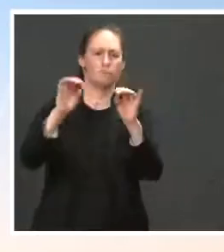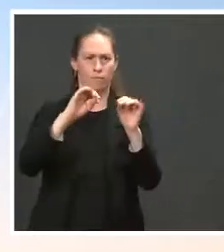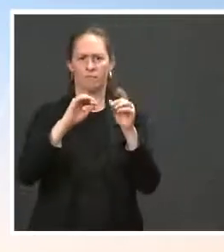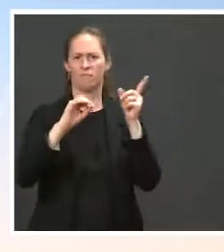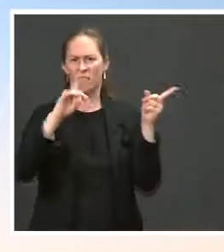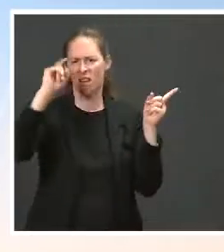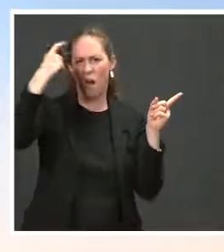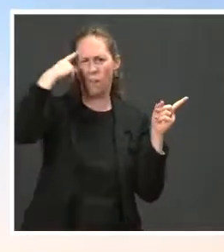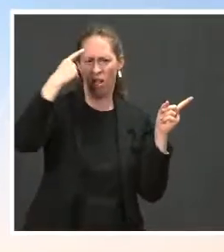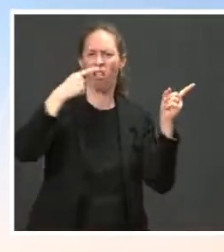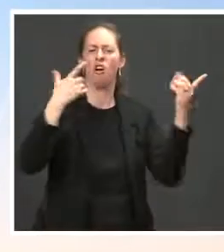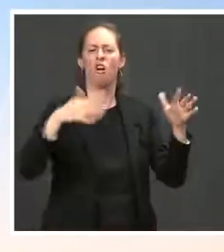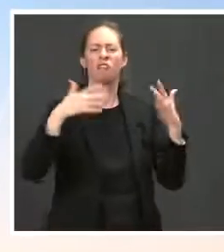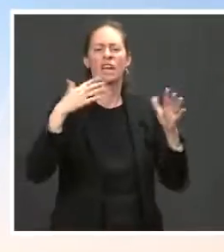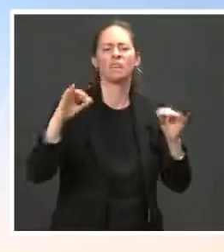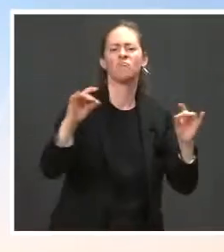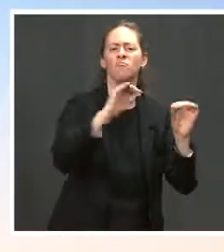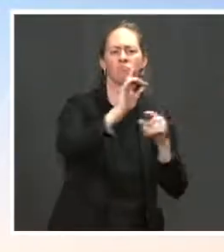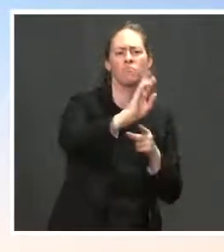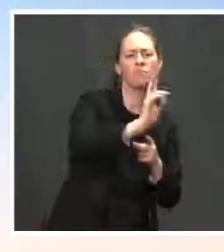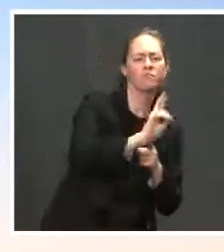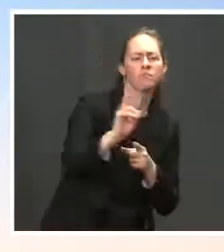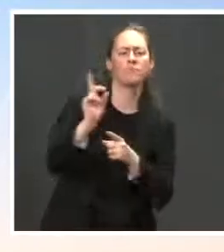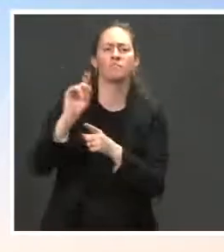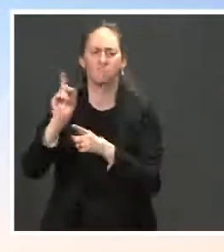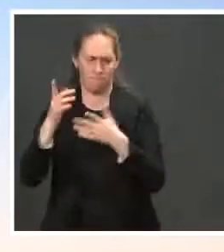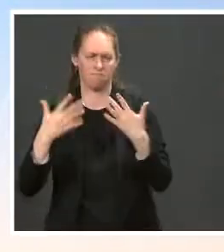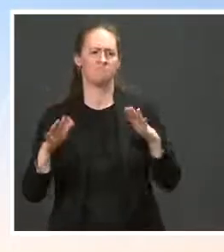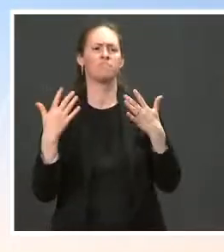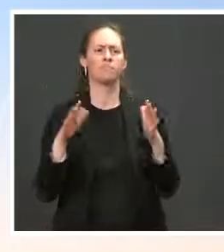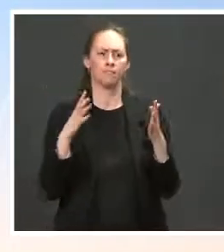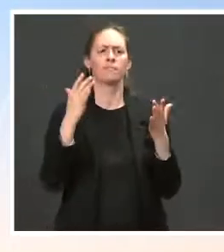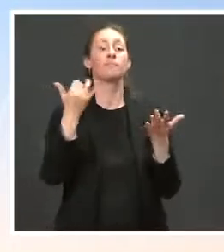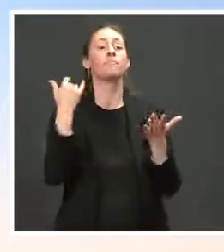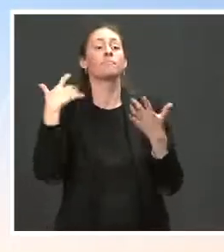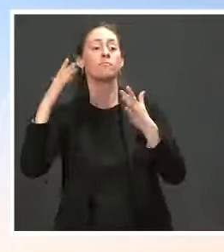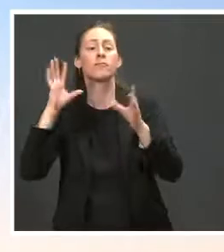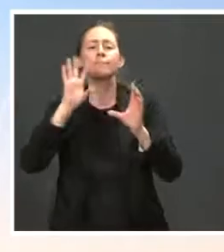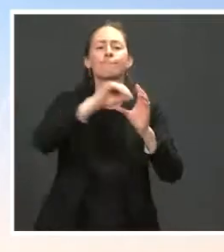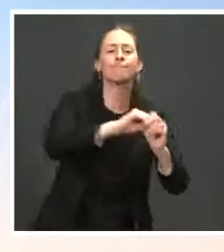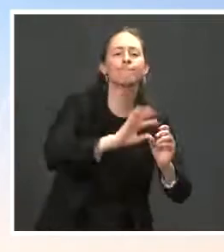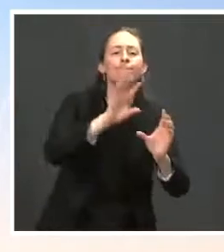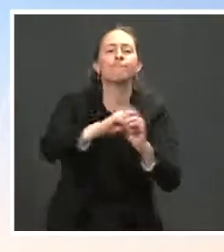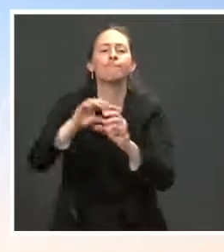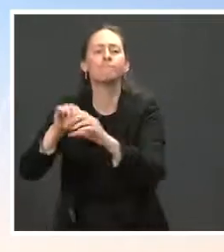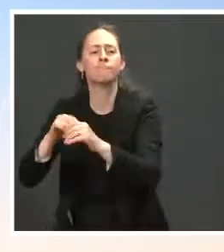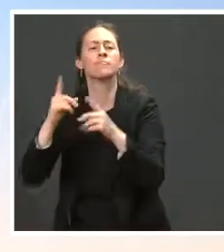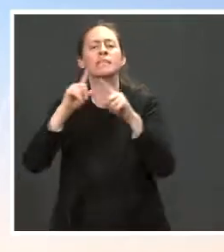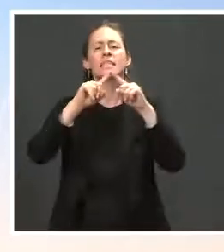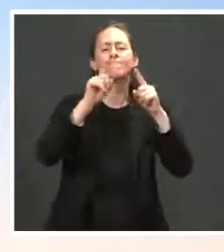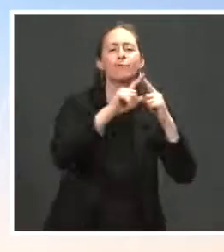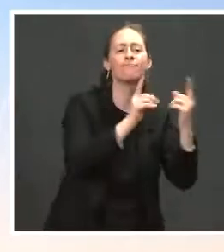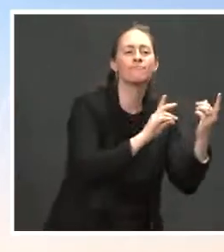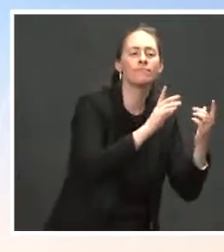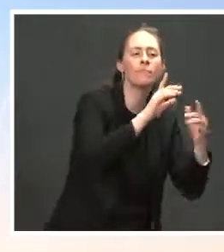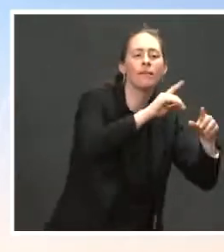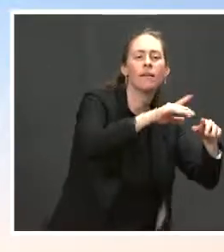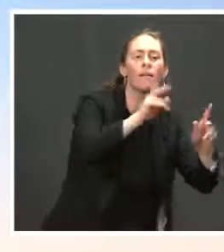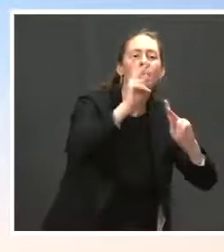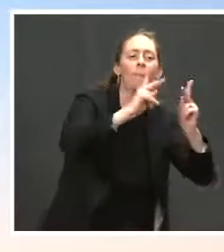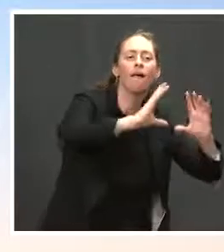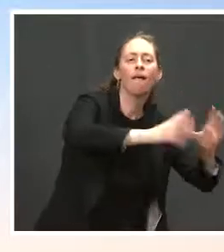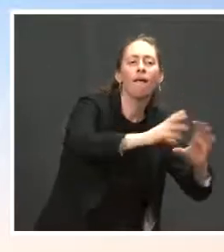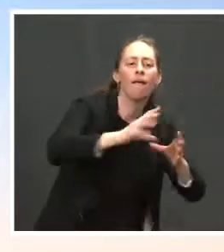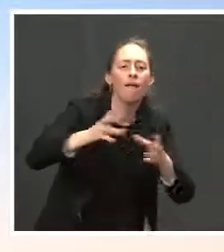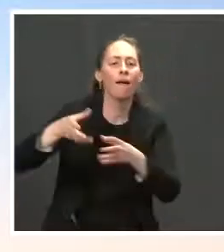staying abreast of those. We are certainly engaged with a number of those members at a range of levels in this White House, including at the president's level, but